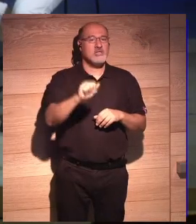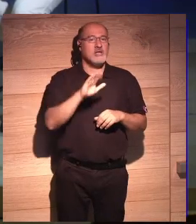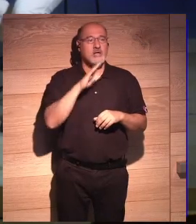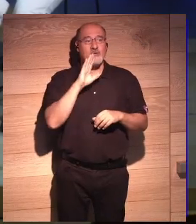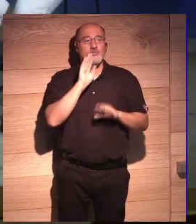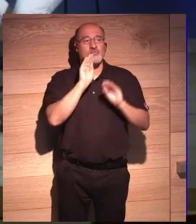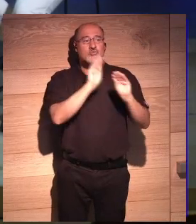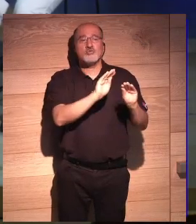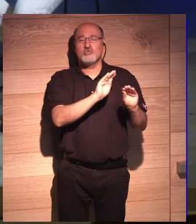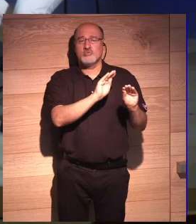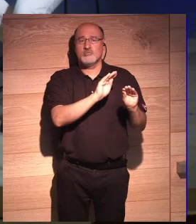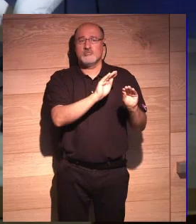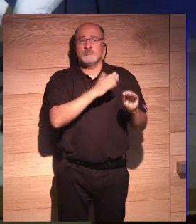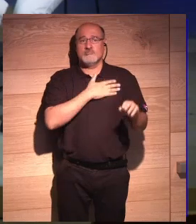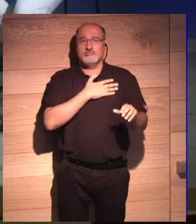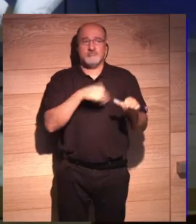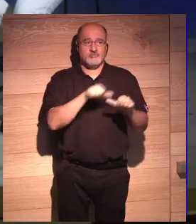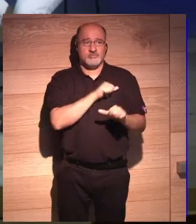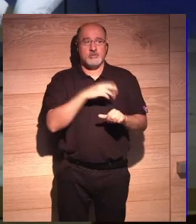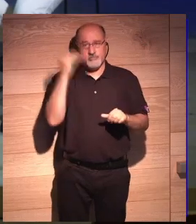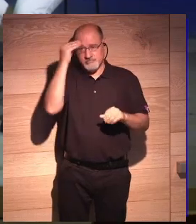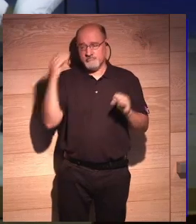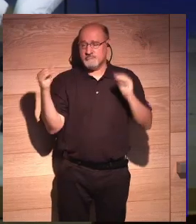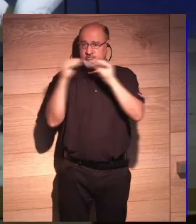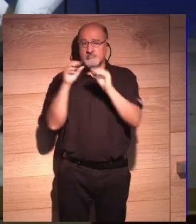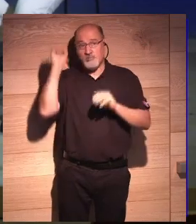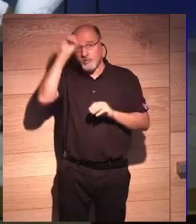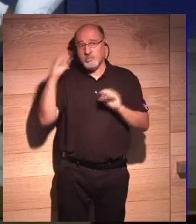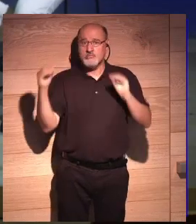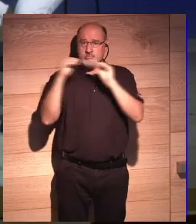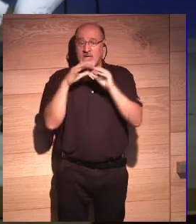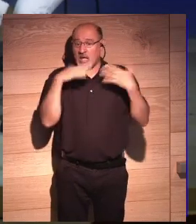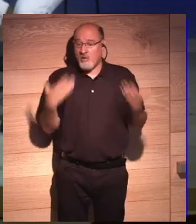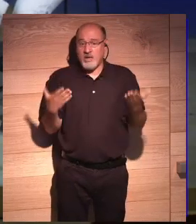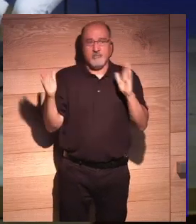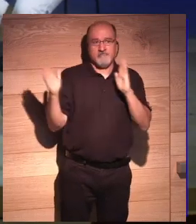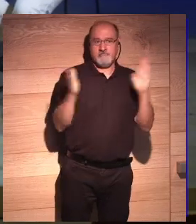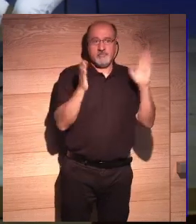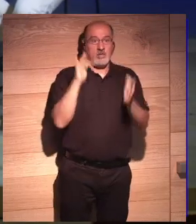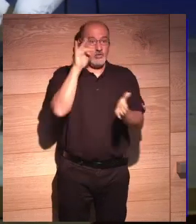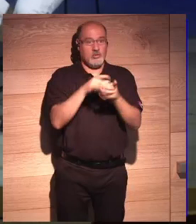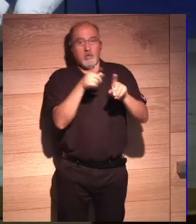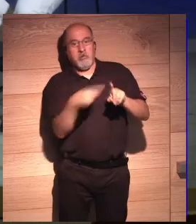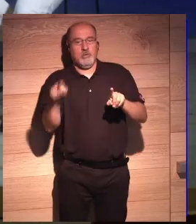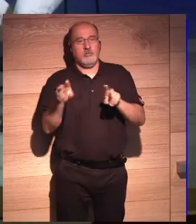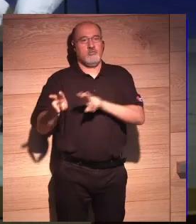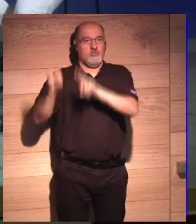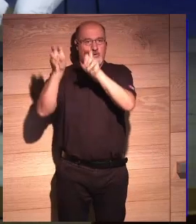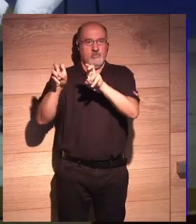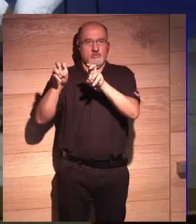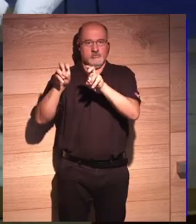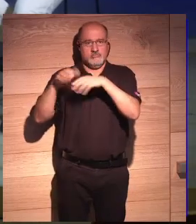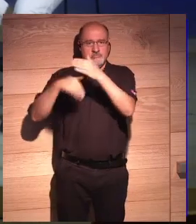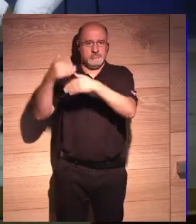so what about your approach? Well, I think, as Emily, that we are facing a new